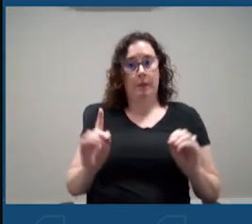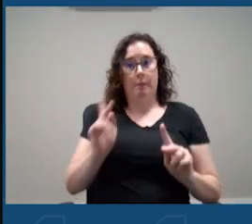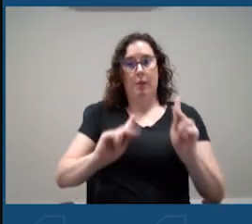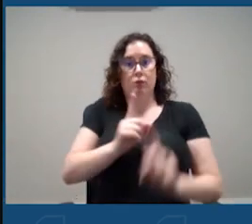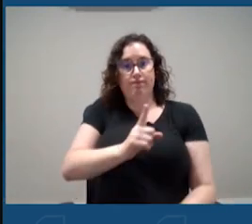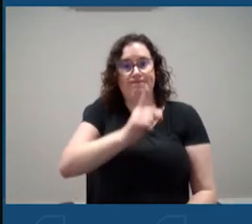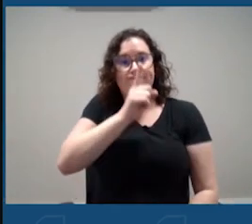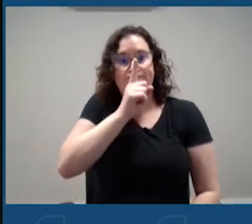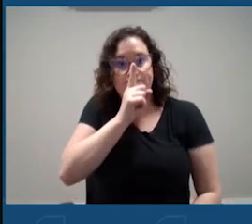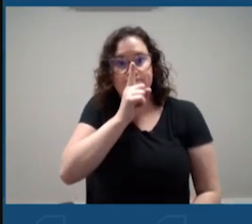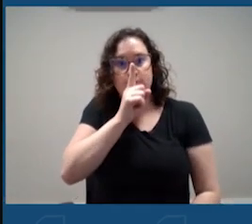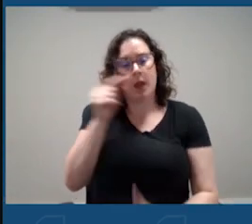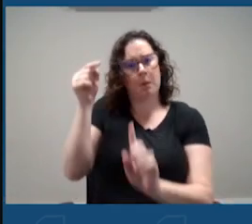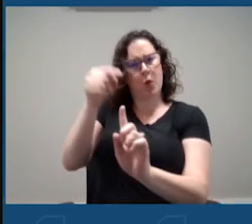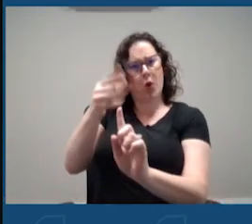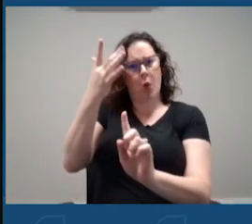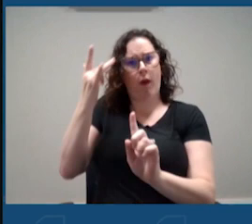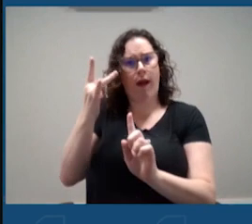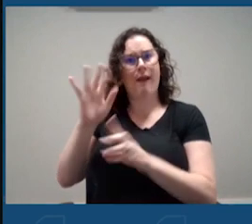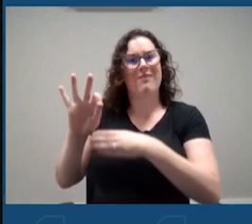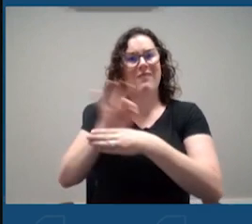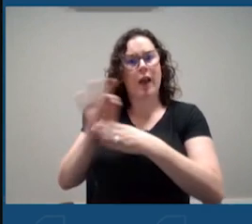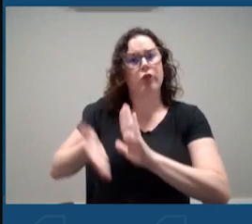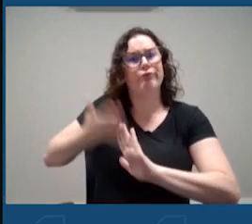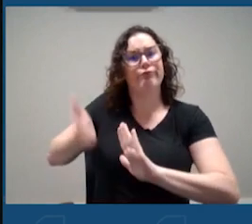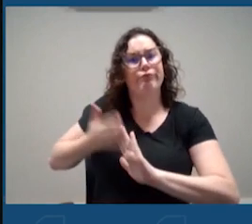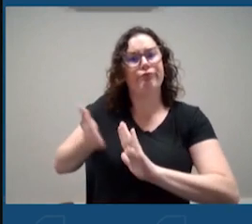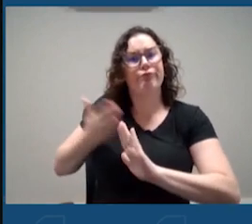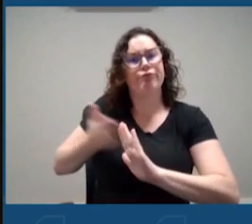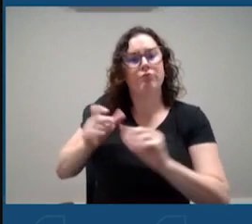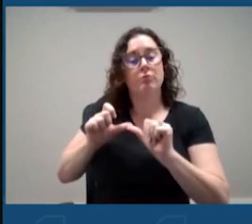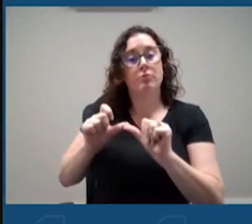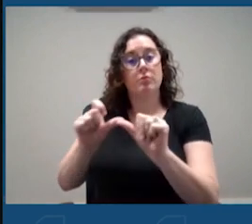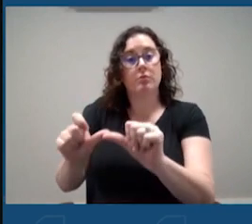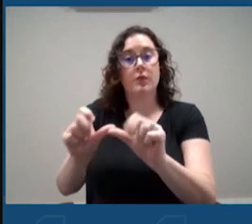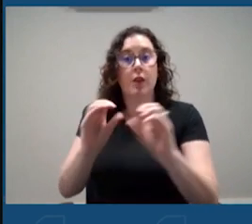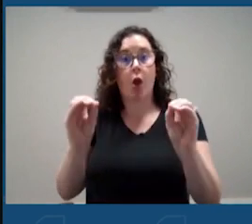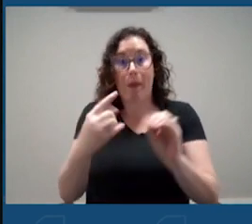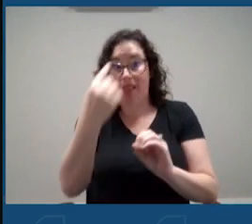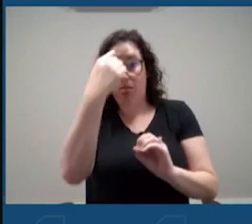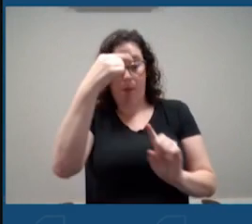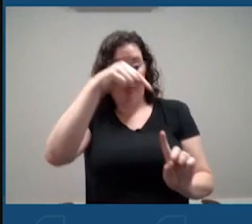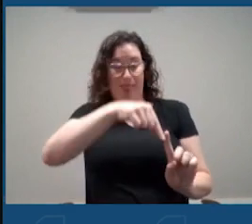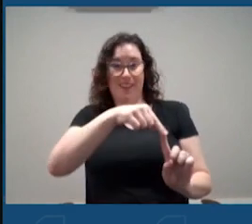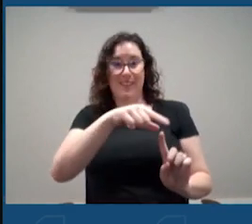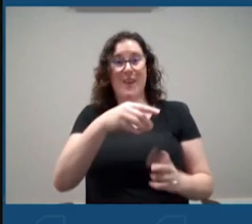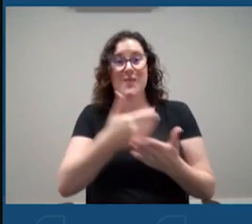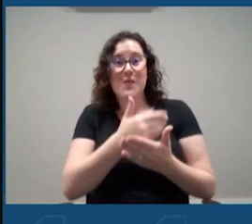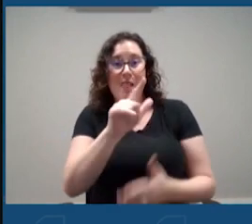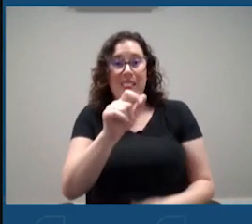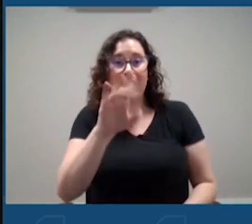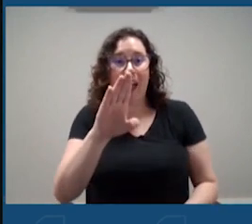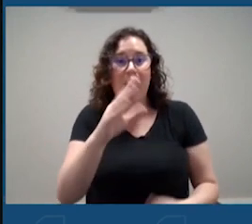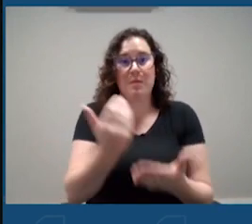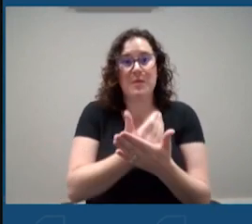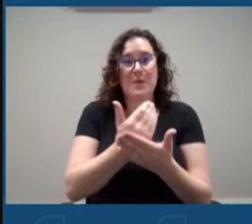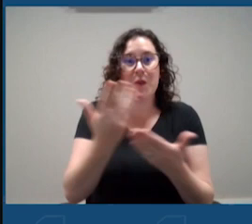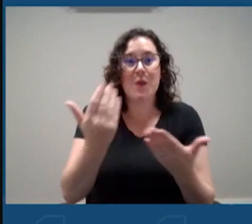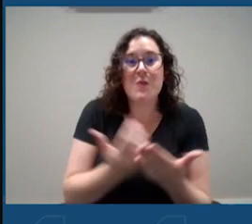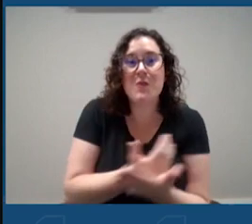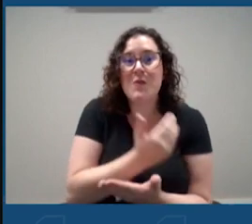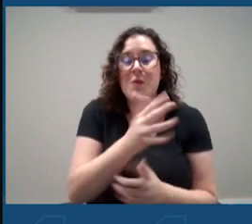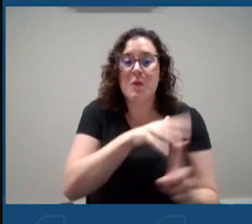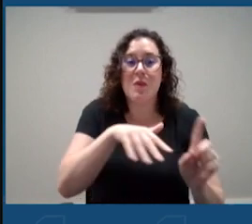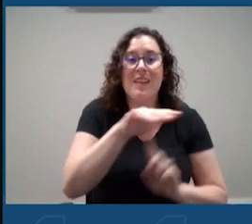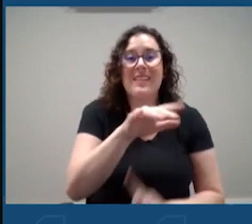going. No one thought of a place like New Lab where you can innovate new technologies to create steel and create factories that